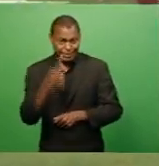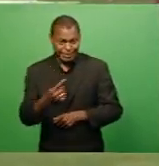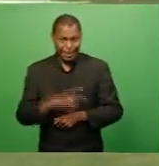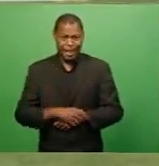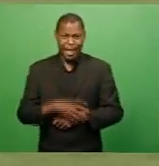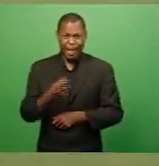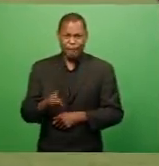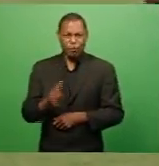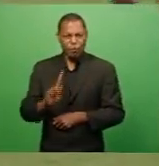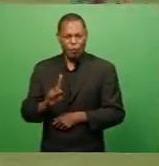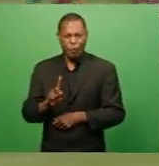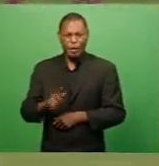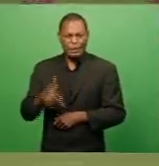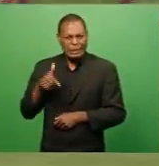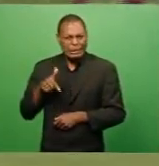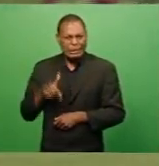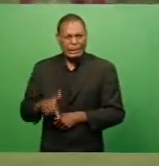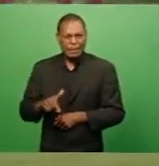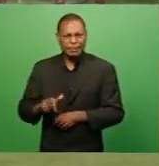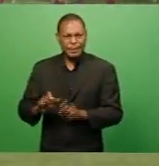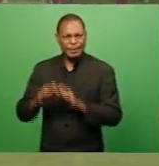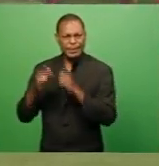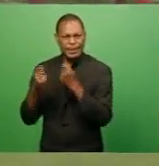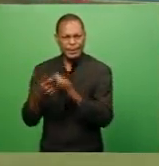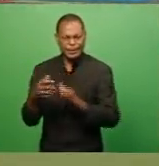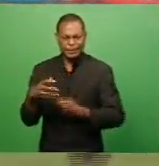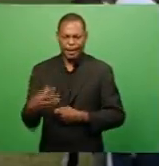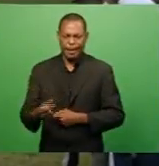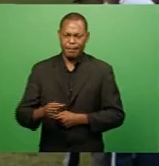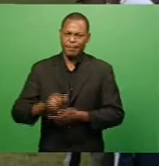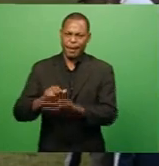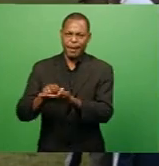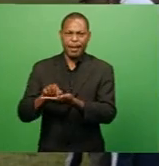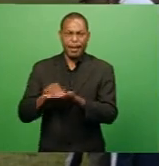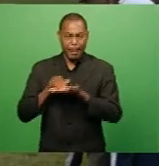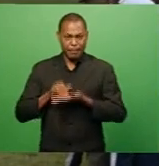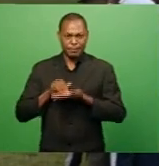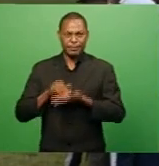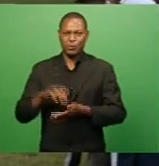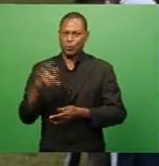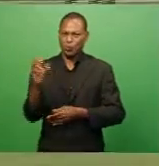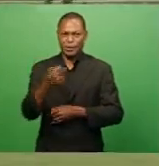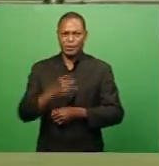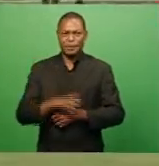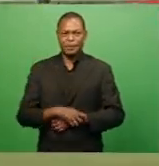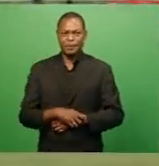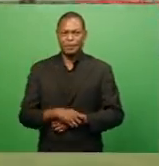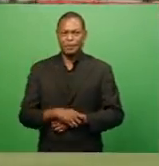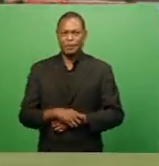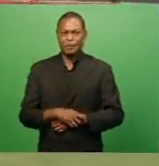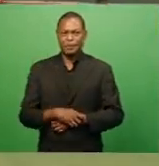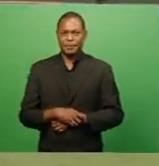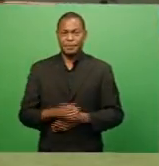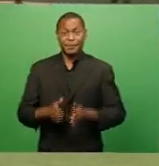in their squad, which helped secure them the win. We managed to win just because of the